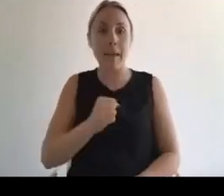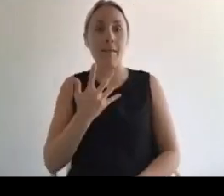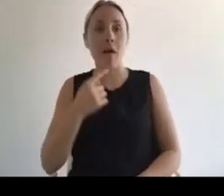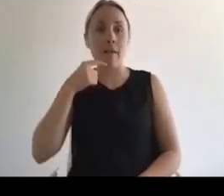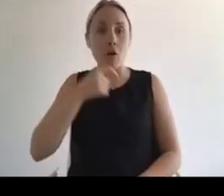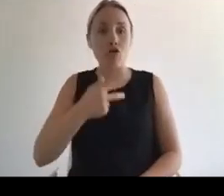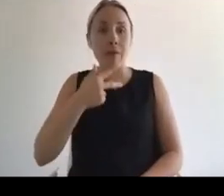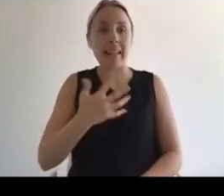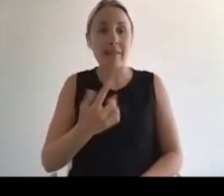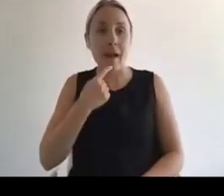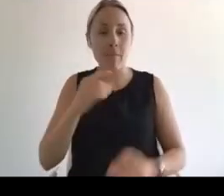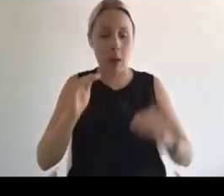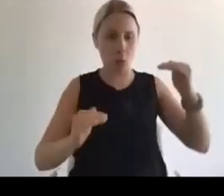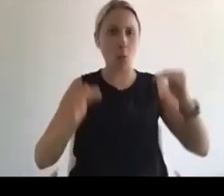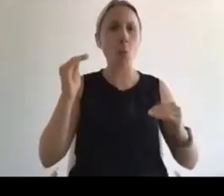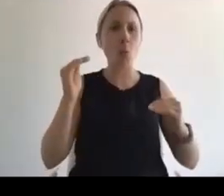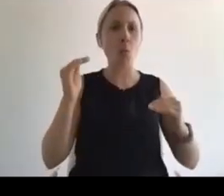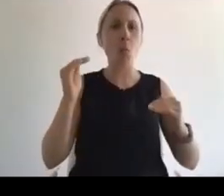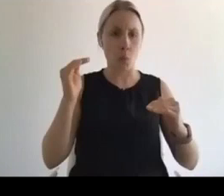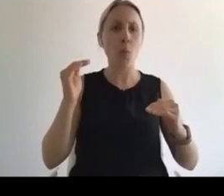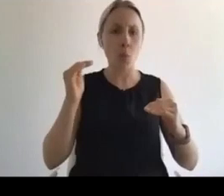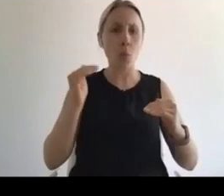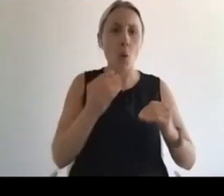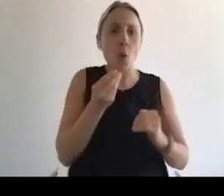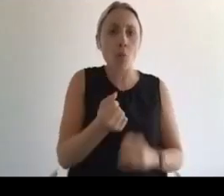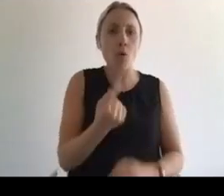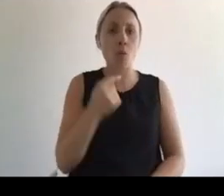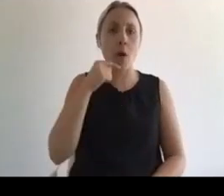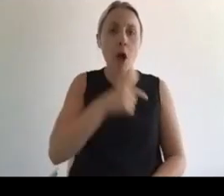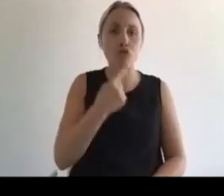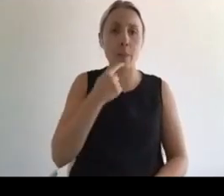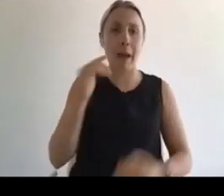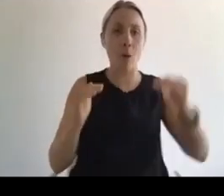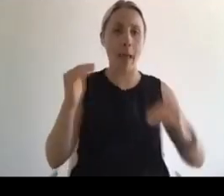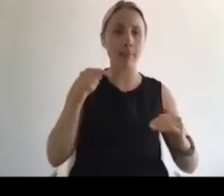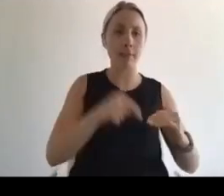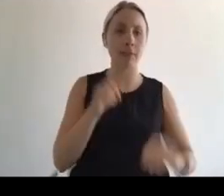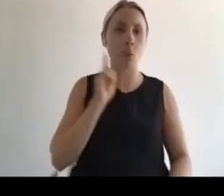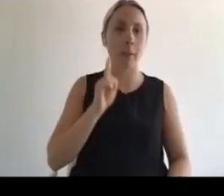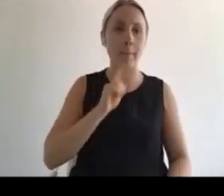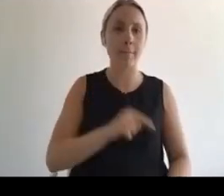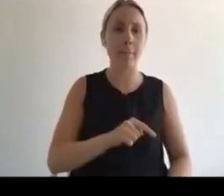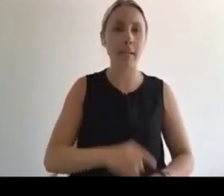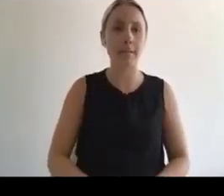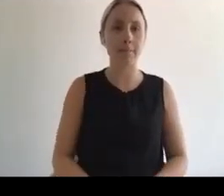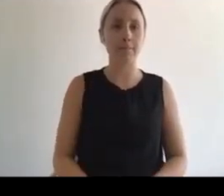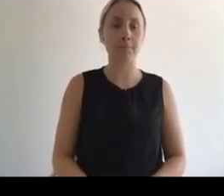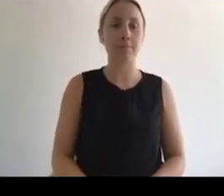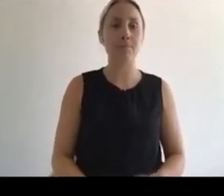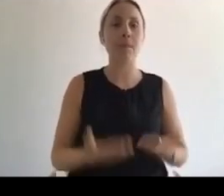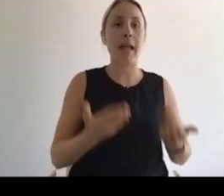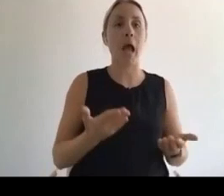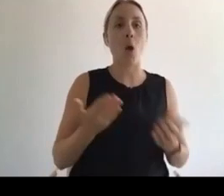a significant difference of nearly £100 a week. So at this point, I'll hand over to